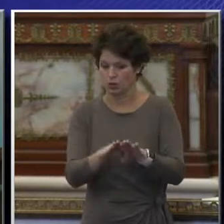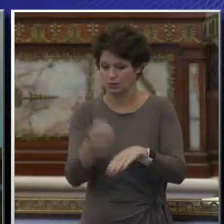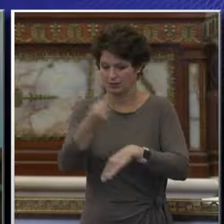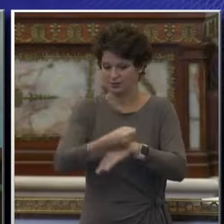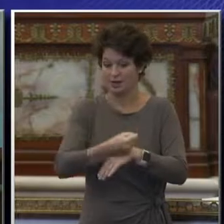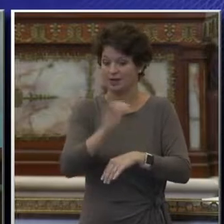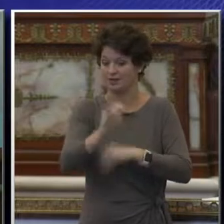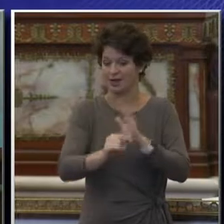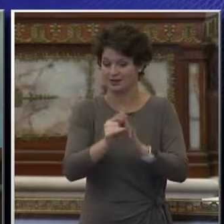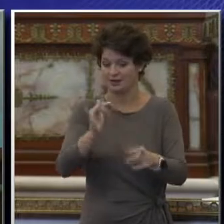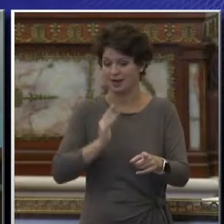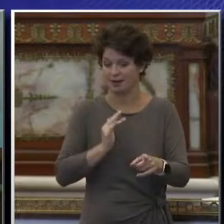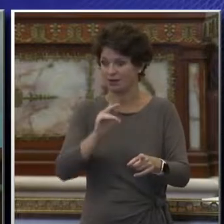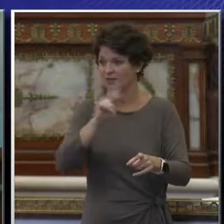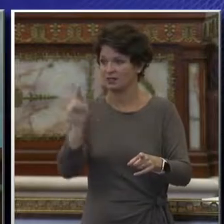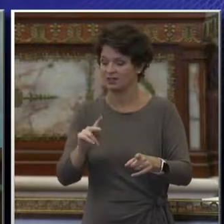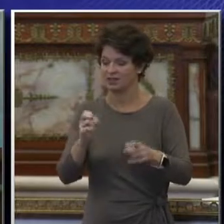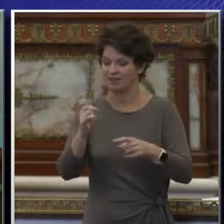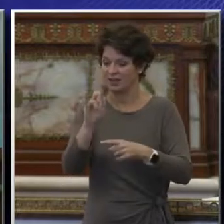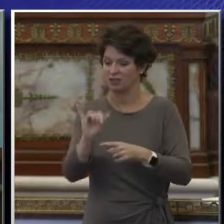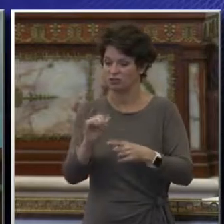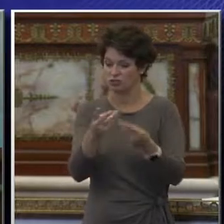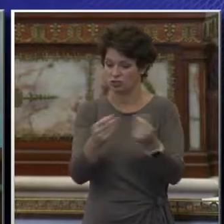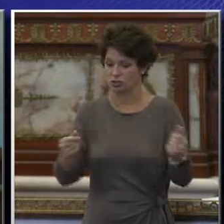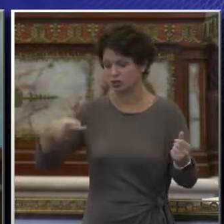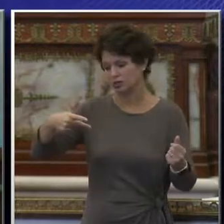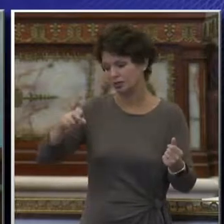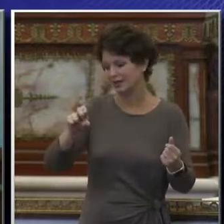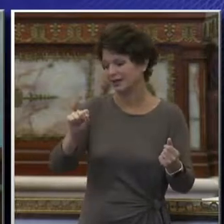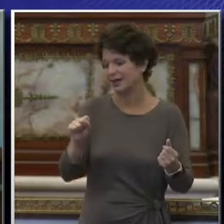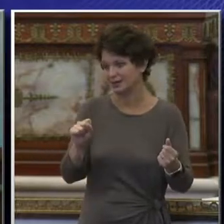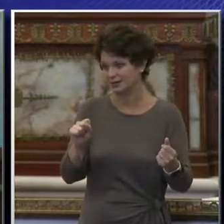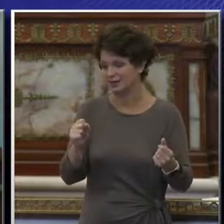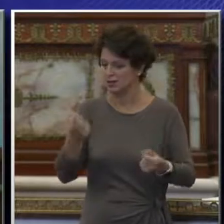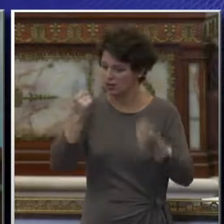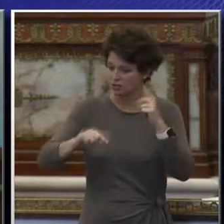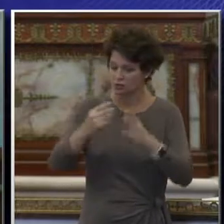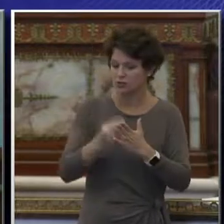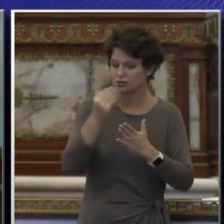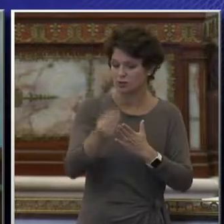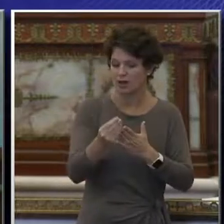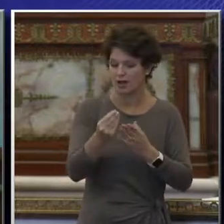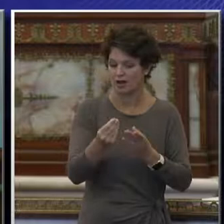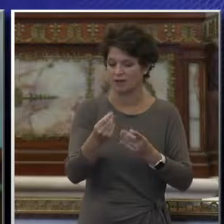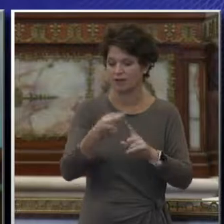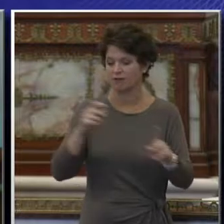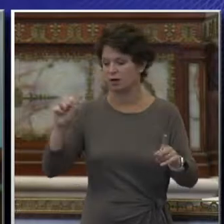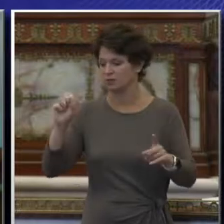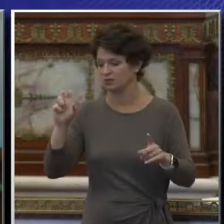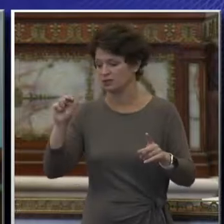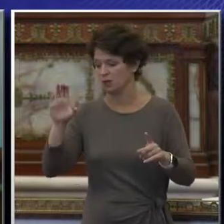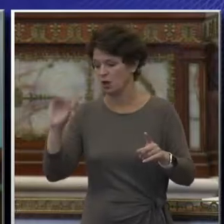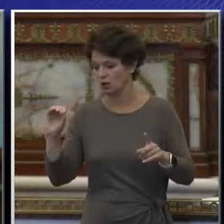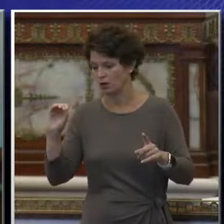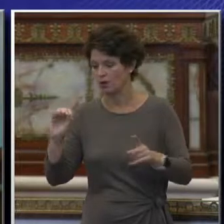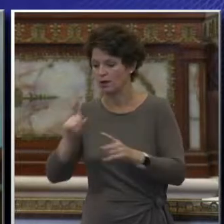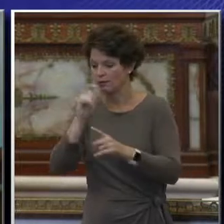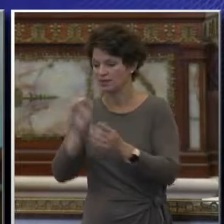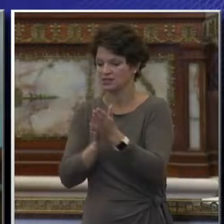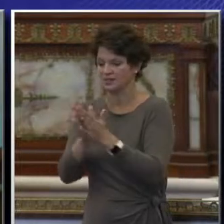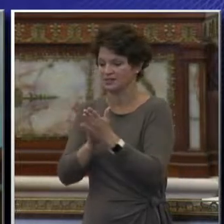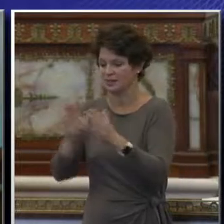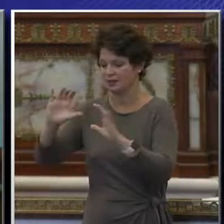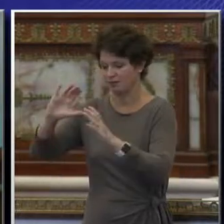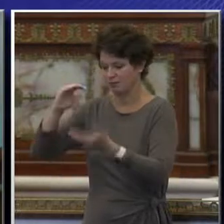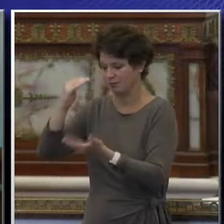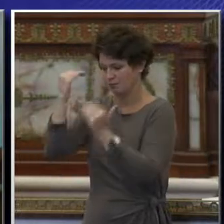that time, Philadelphia Energy Solutions, or PES, had agreed to purchase the refinery from Sunoco based on an incentive package